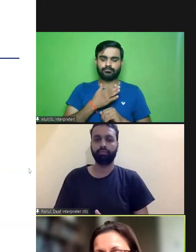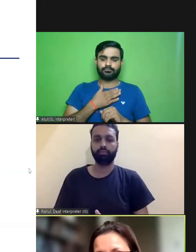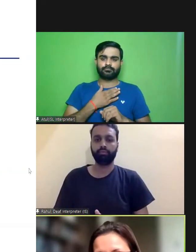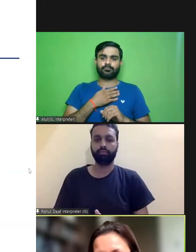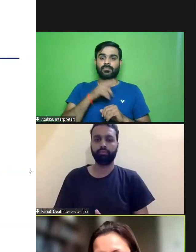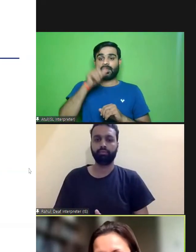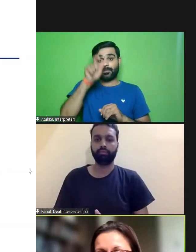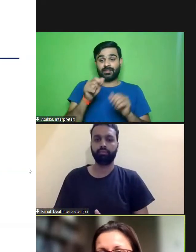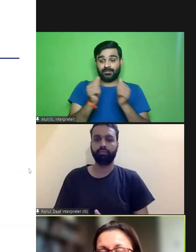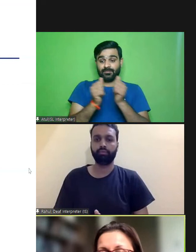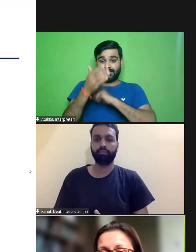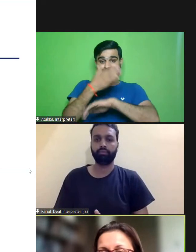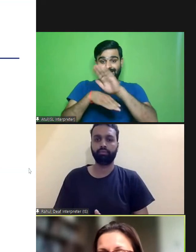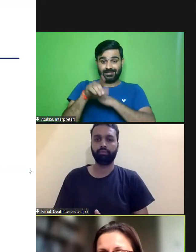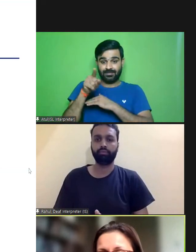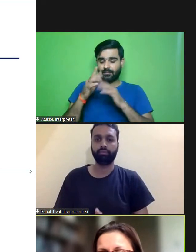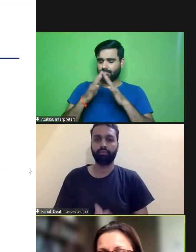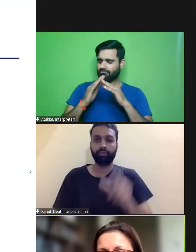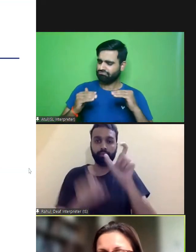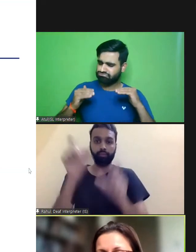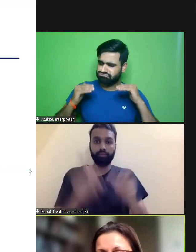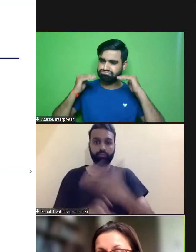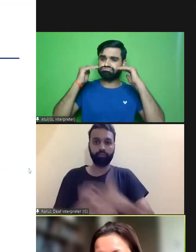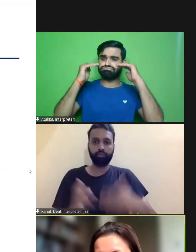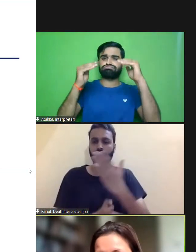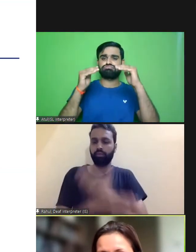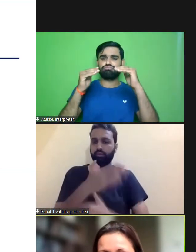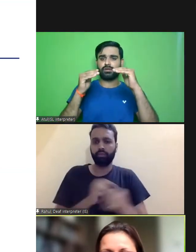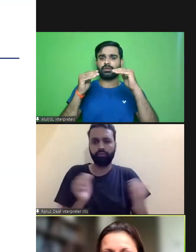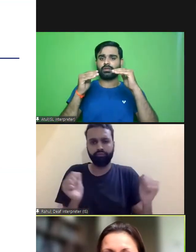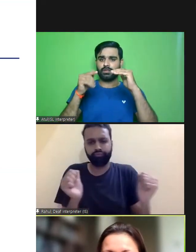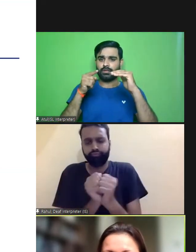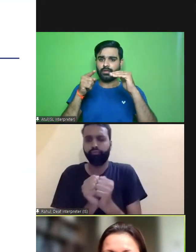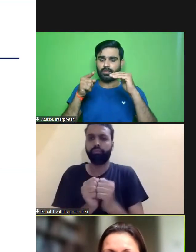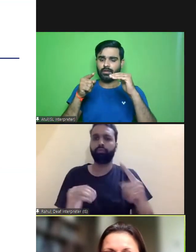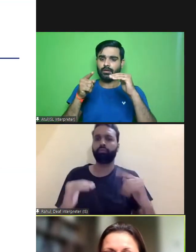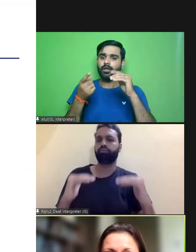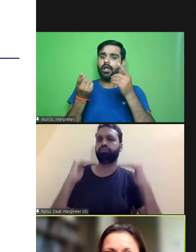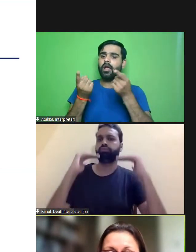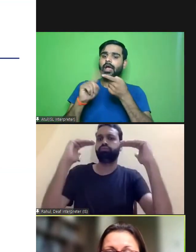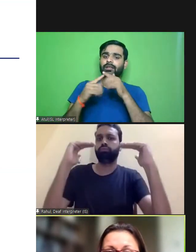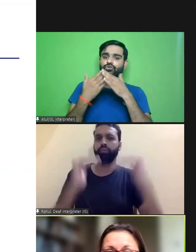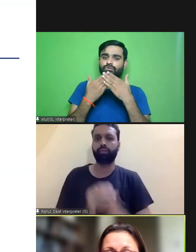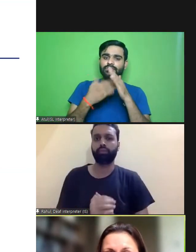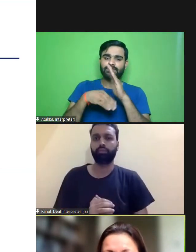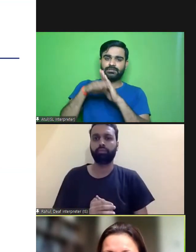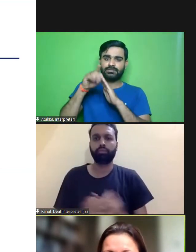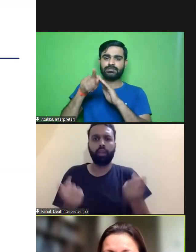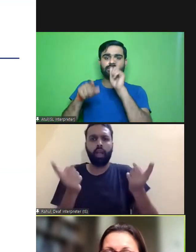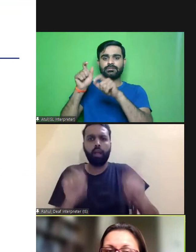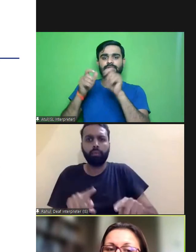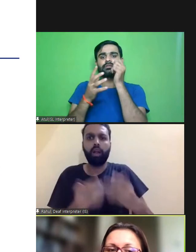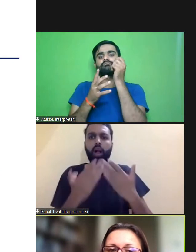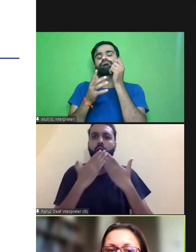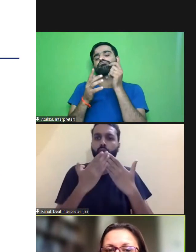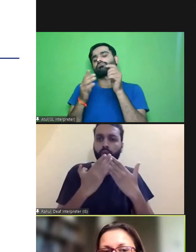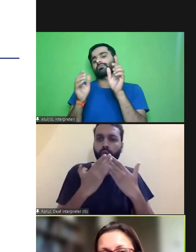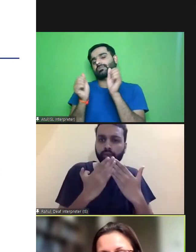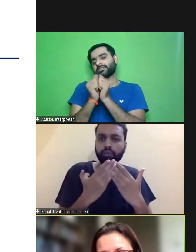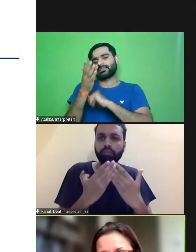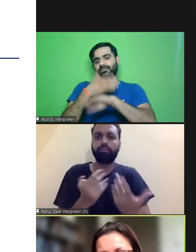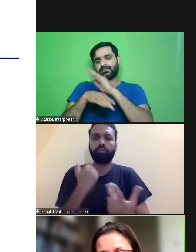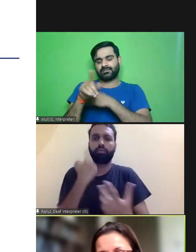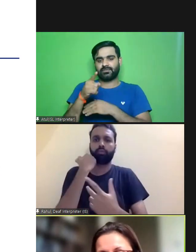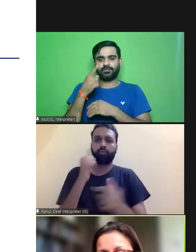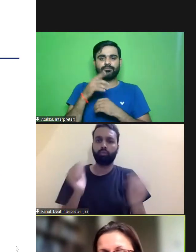persons with disabilities are much higher and have higher deprivation levels than persons without disabilities. Again, in